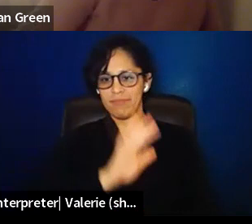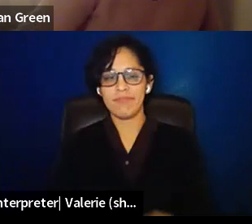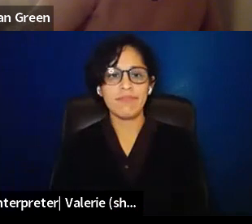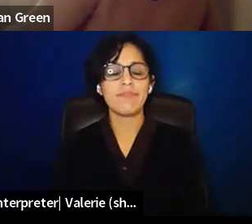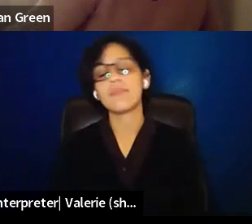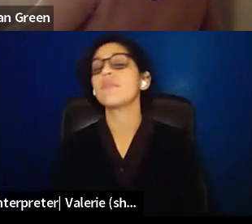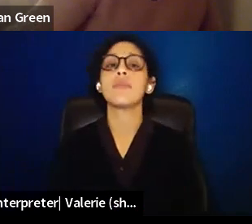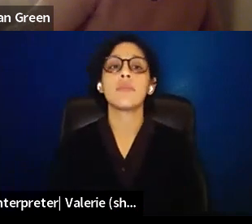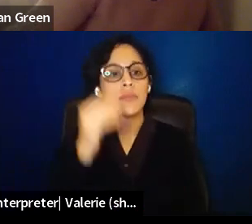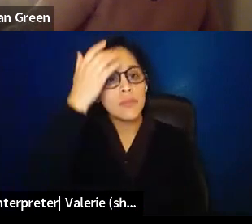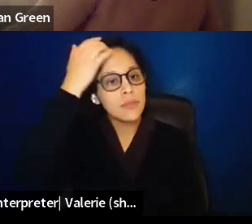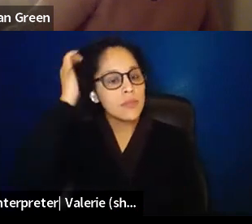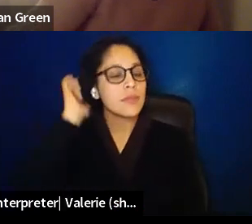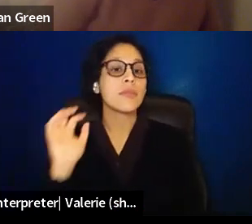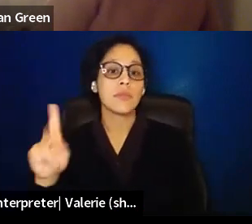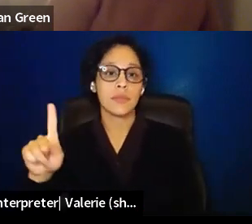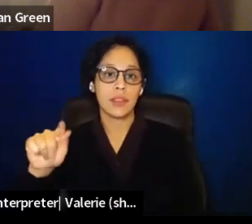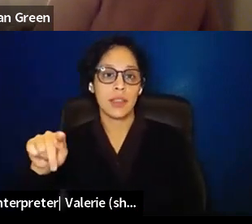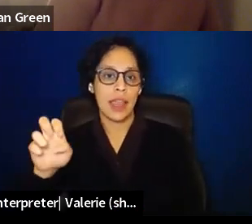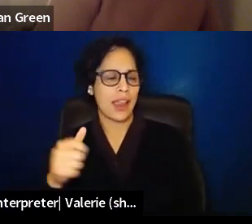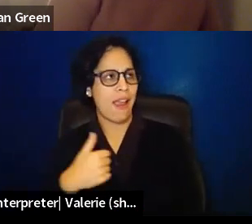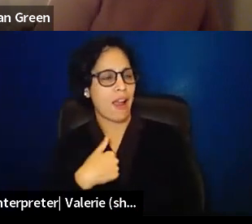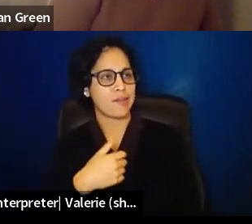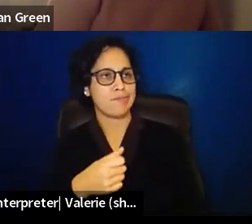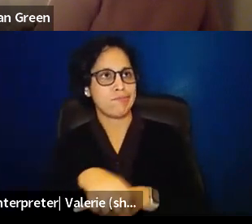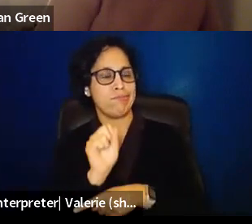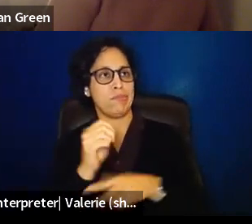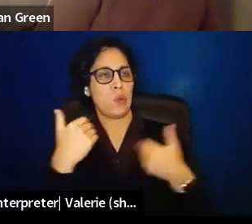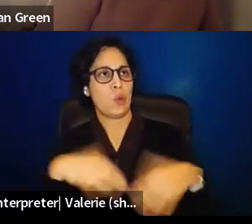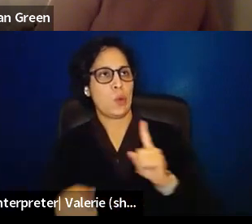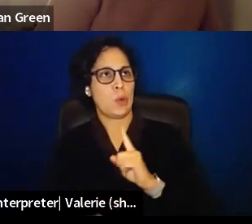I'm so struck by what you said, Lauren, of experiment is leadership.